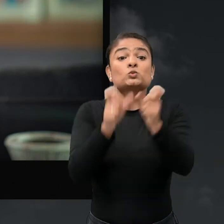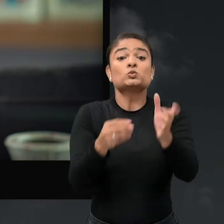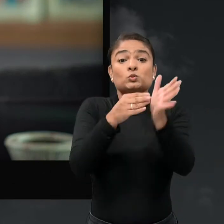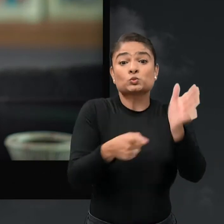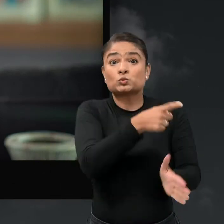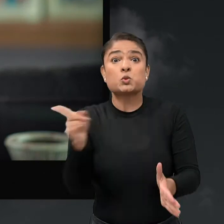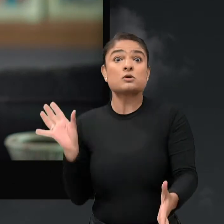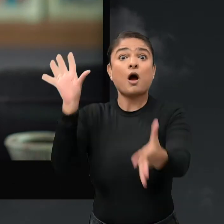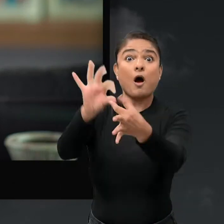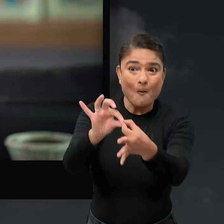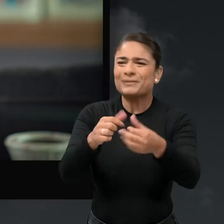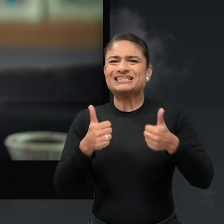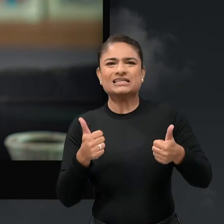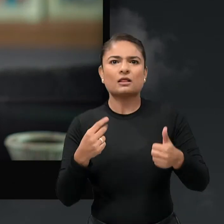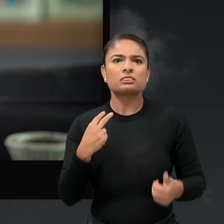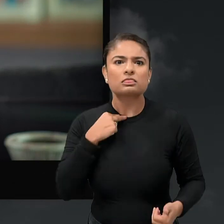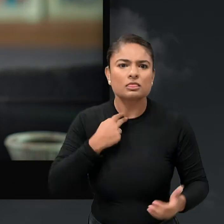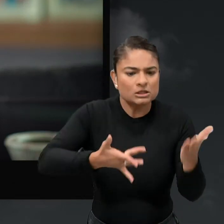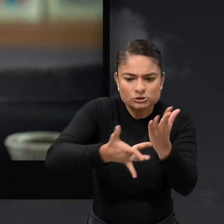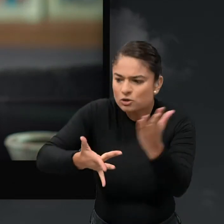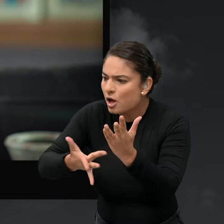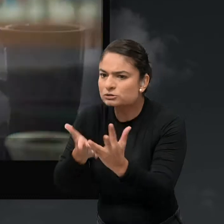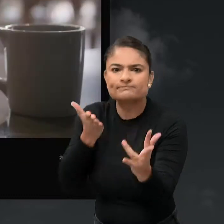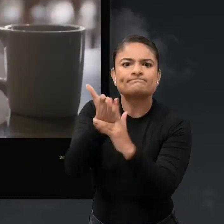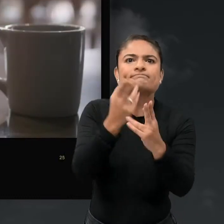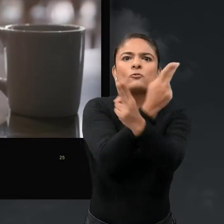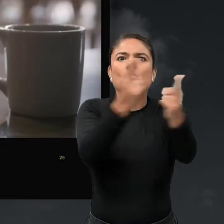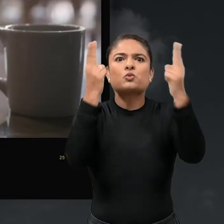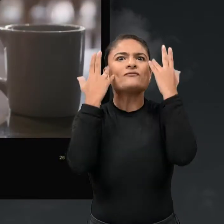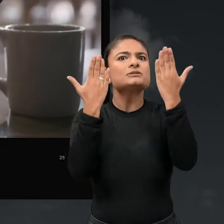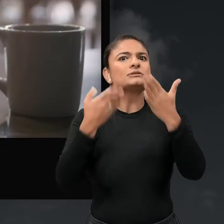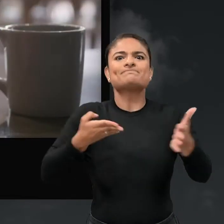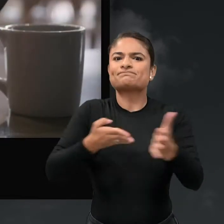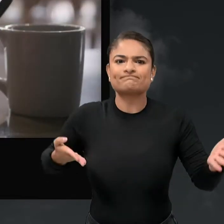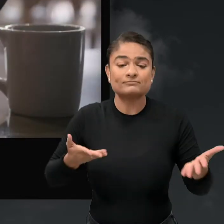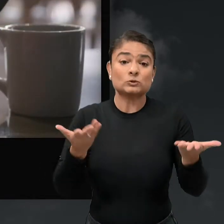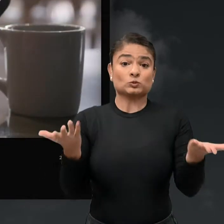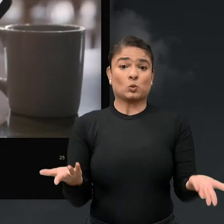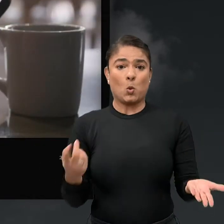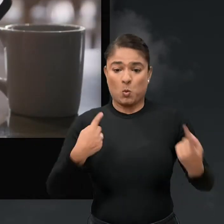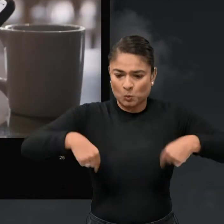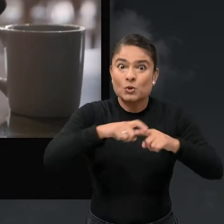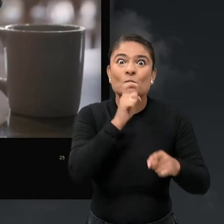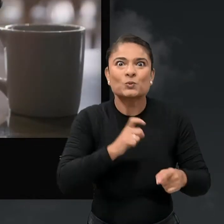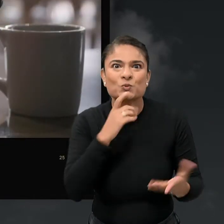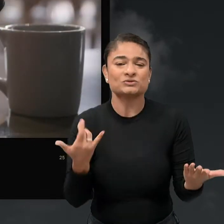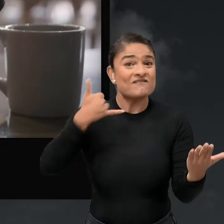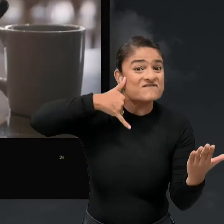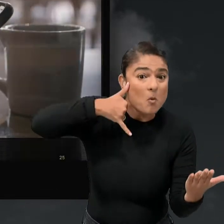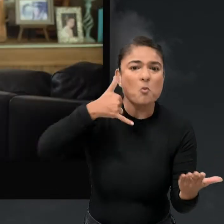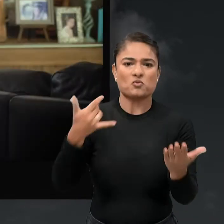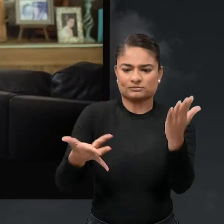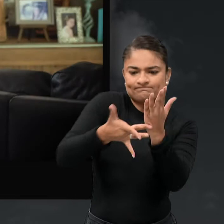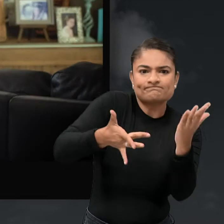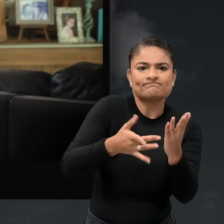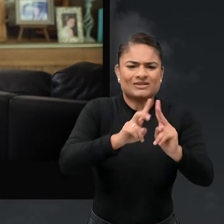went home and they weren't able to have access to accessible technology, we were able to use phones and use different technologies and